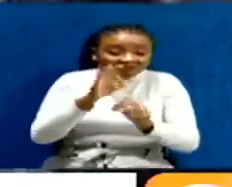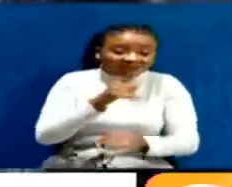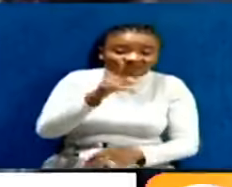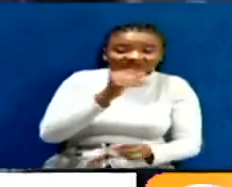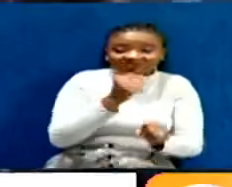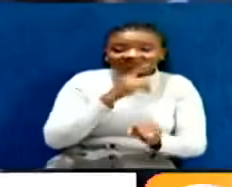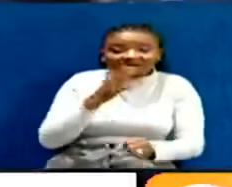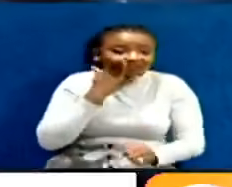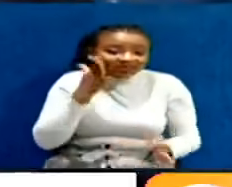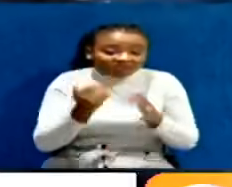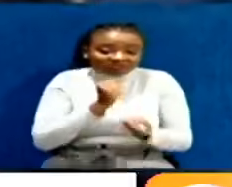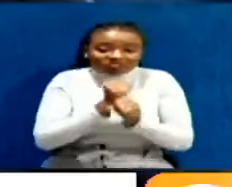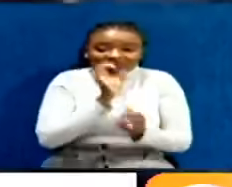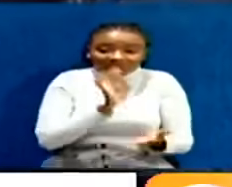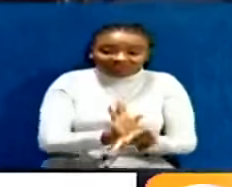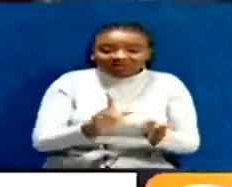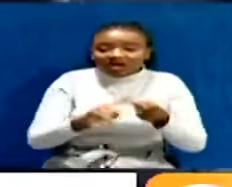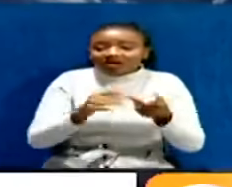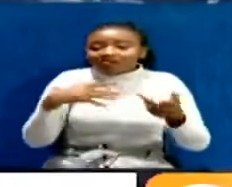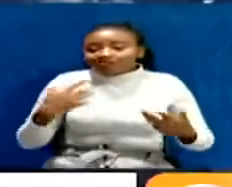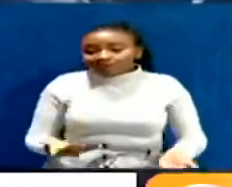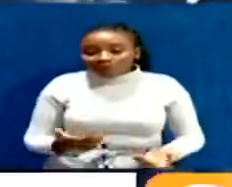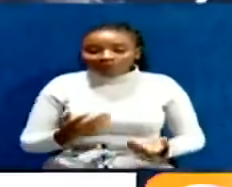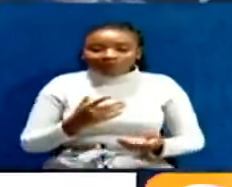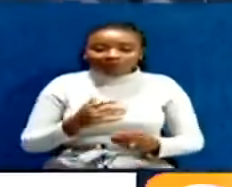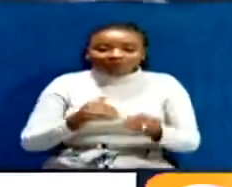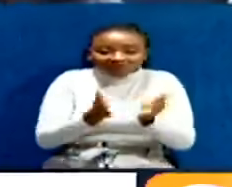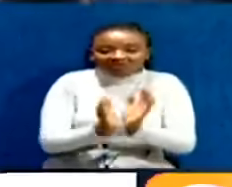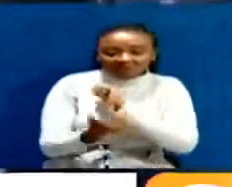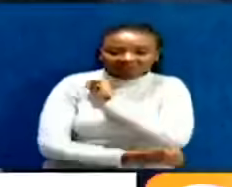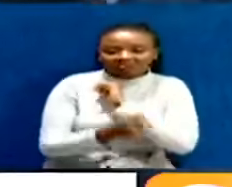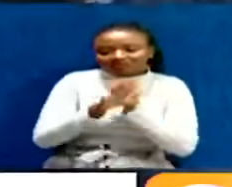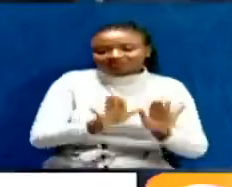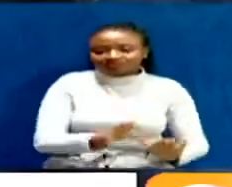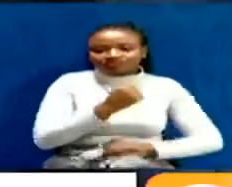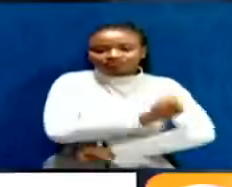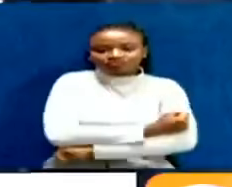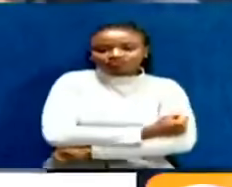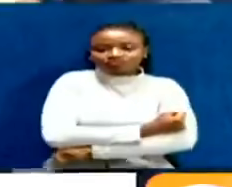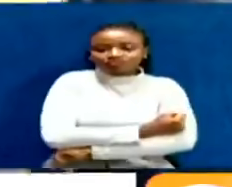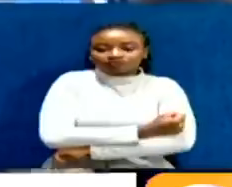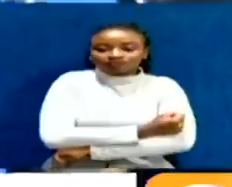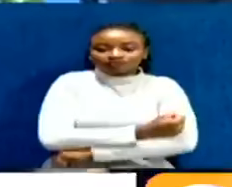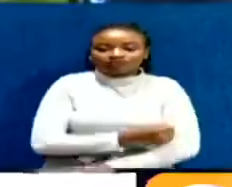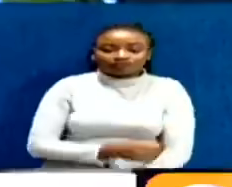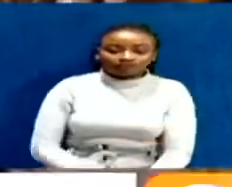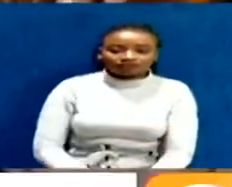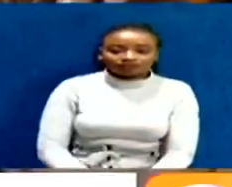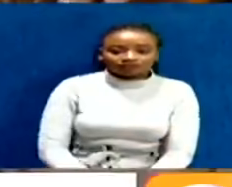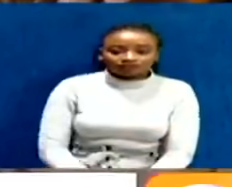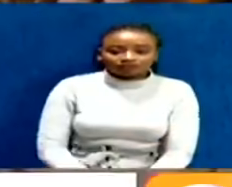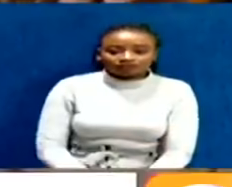in November last year softened its stance on payment of school fees owing to the challenges brought about by the global health